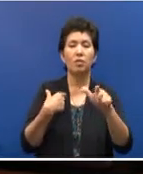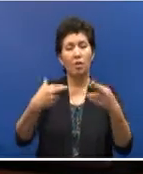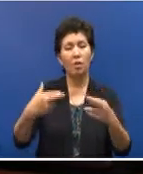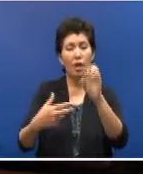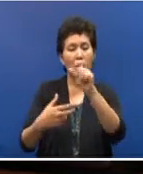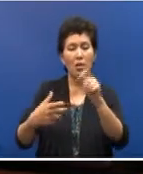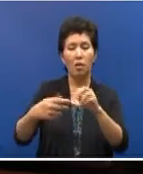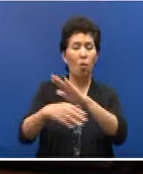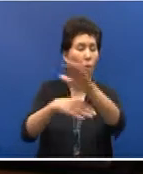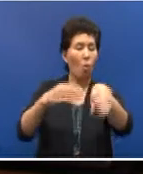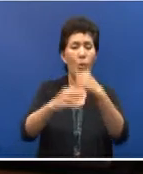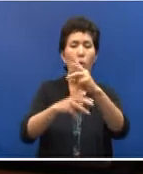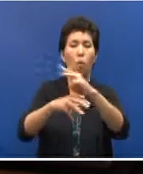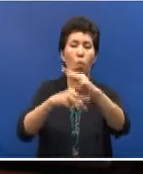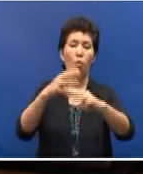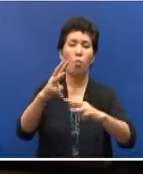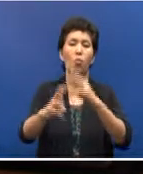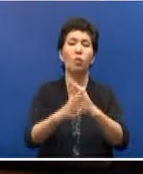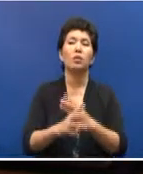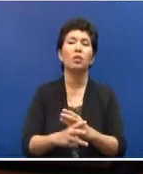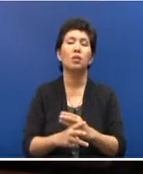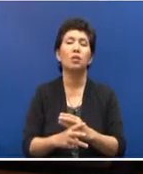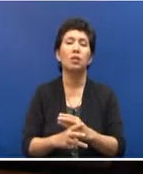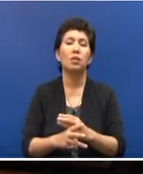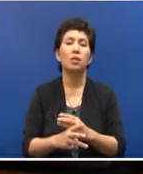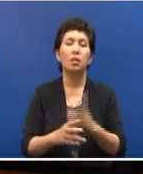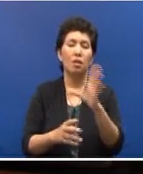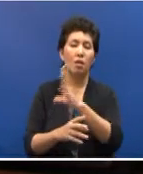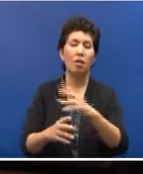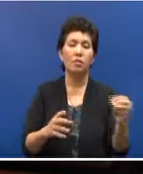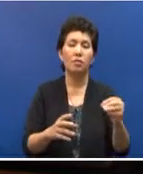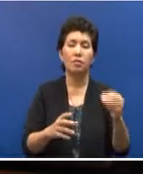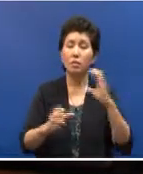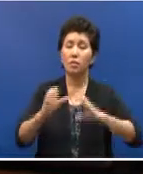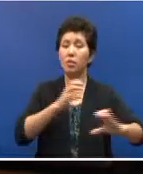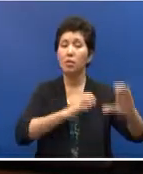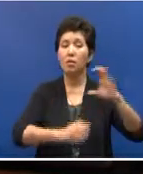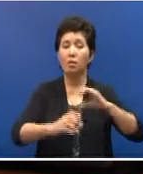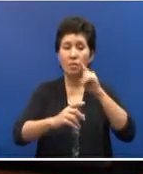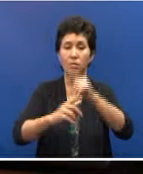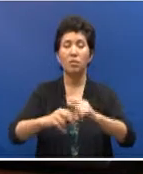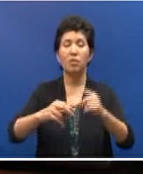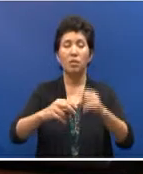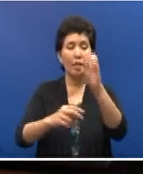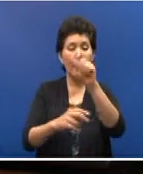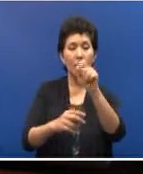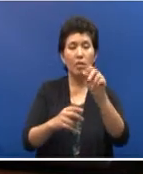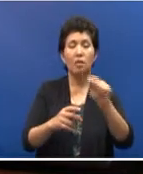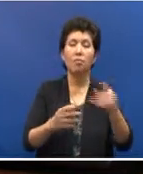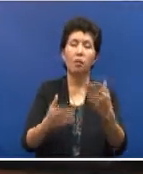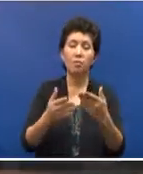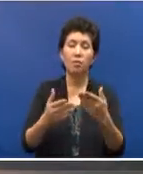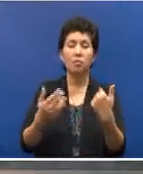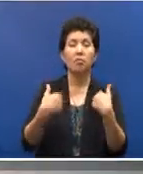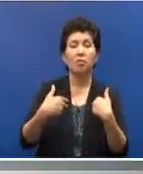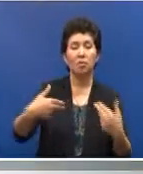all over the world. Okay, so the social patterns that characterize race and ethnic relations may be due to